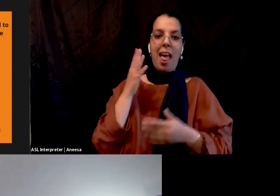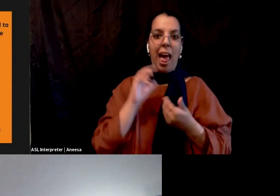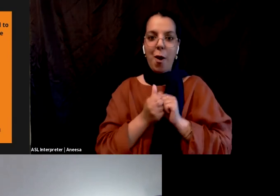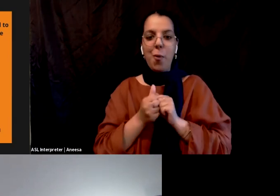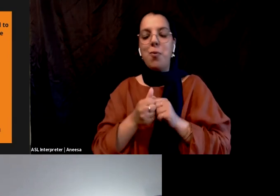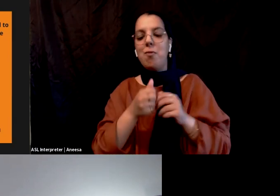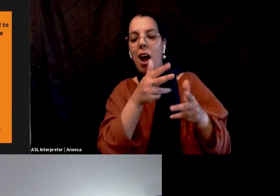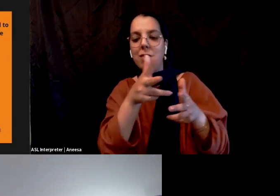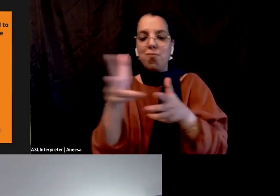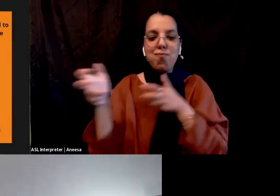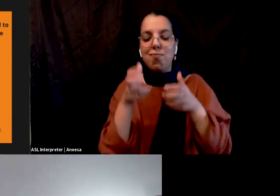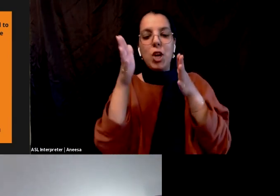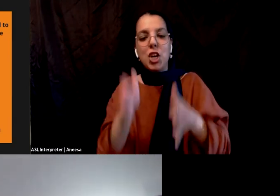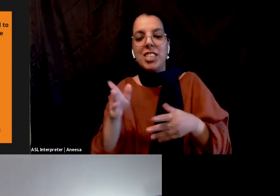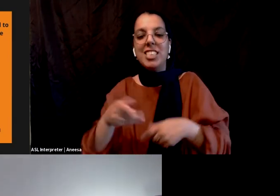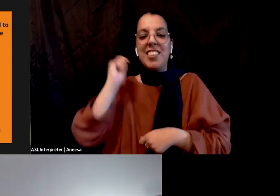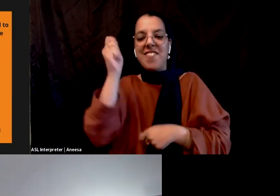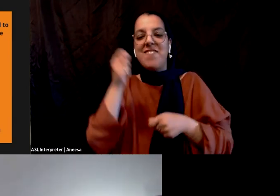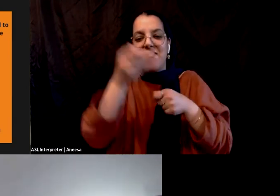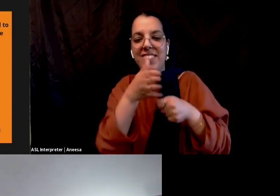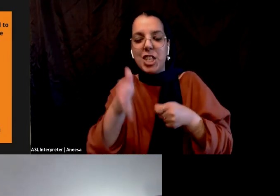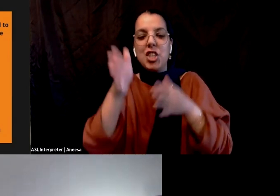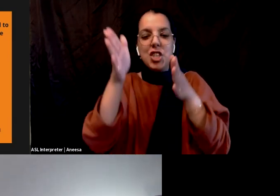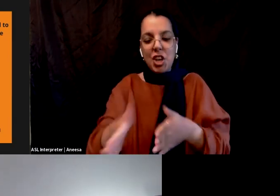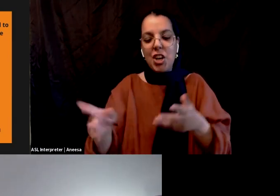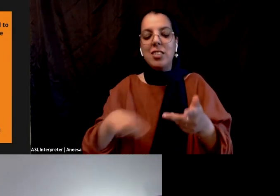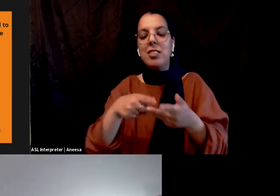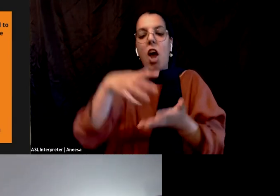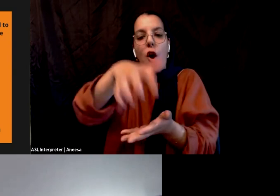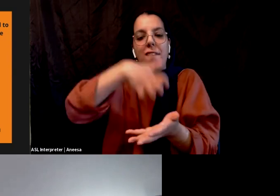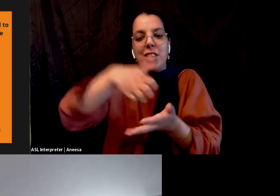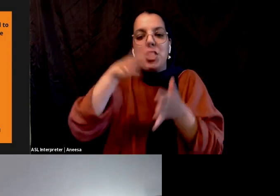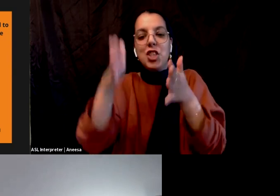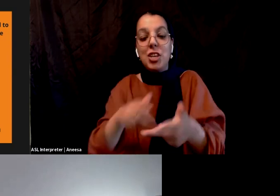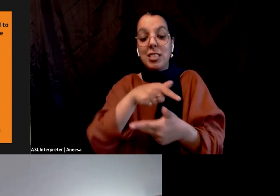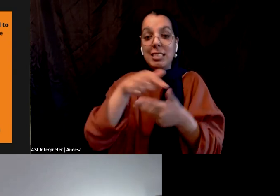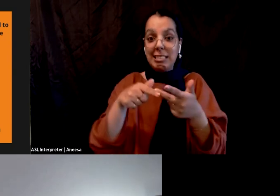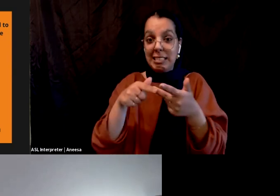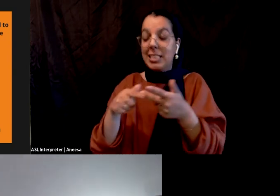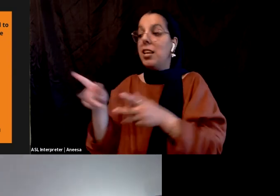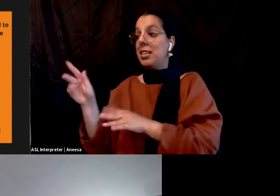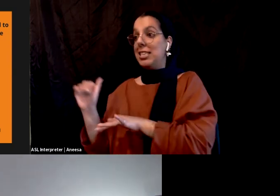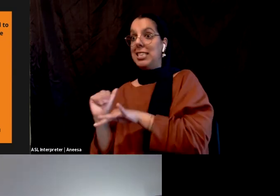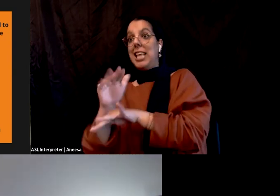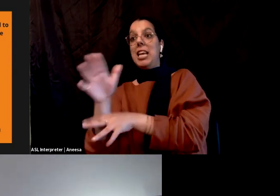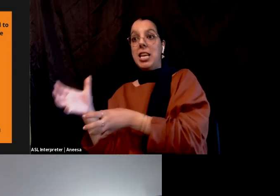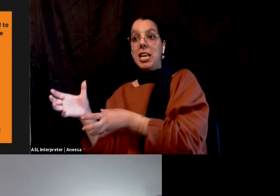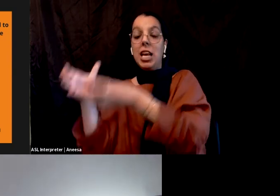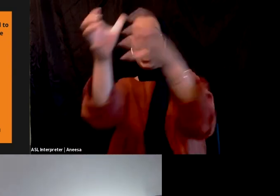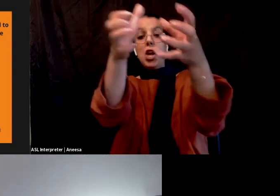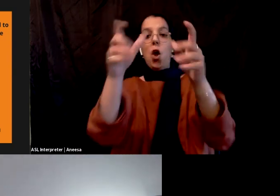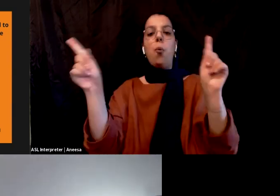and basically harvesters to the northern point of Scugog Island, where it was seen as a summer hunting